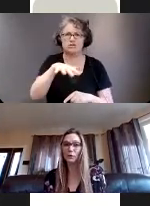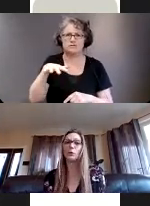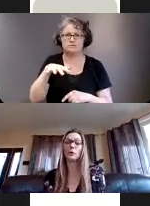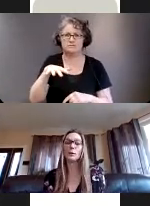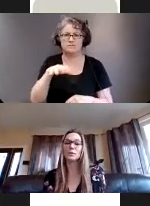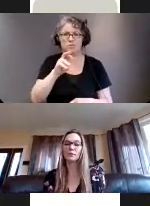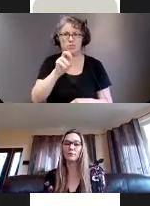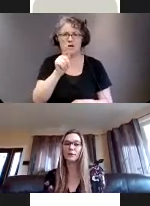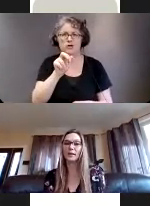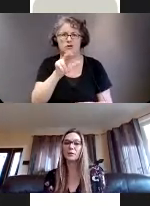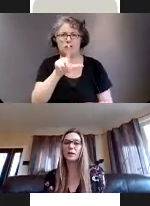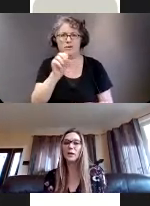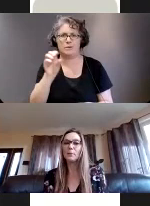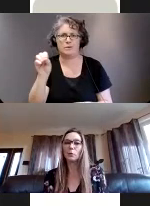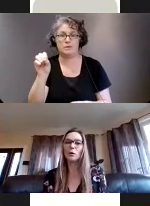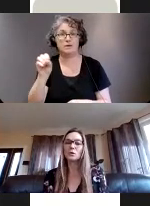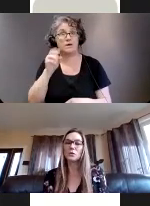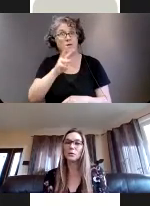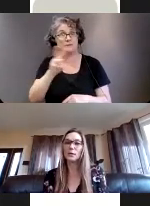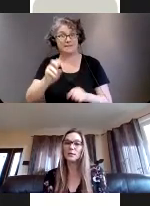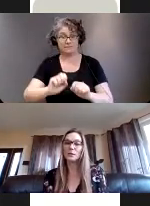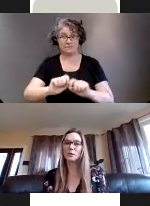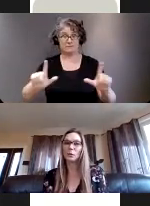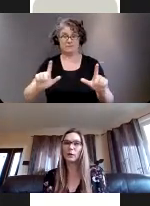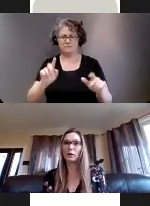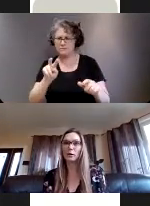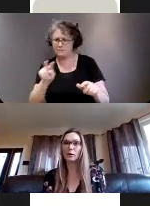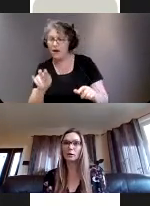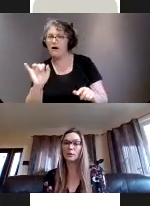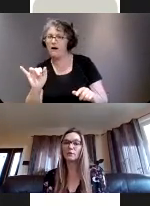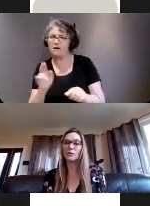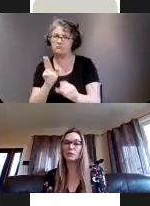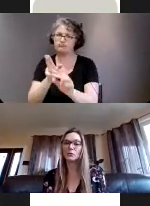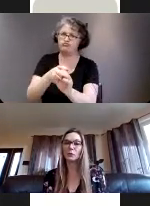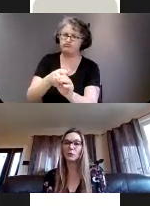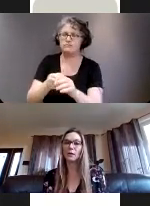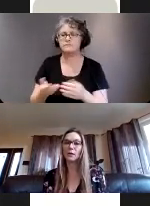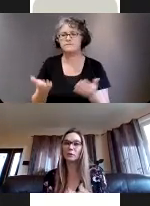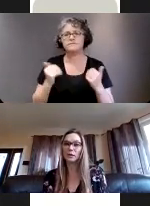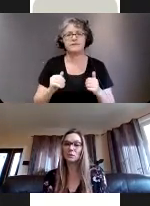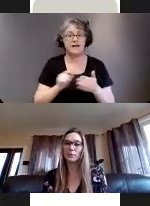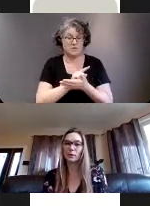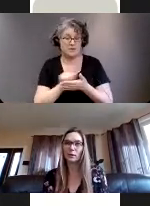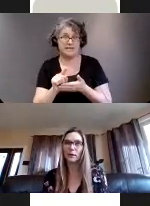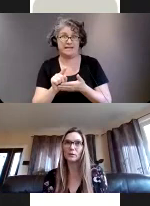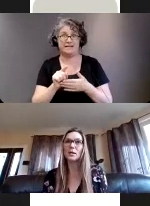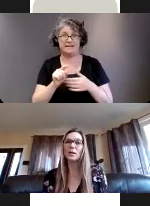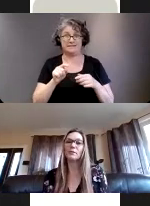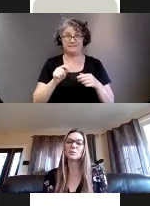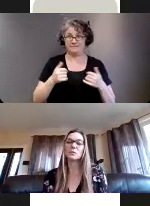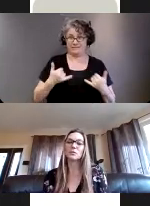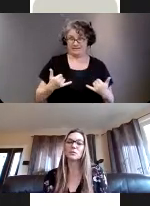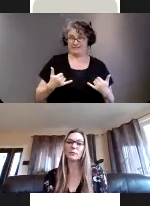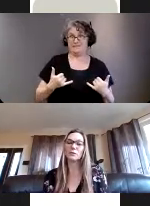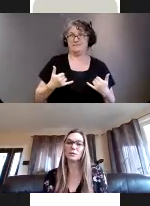you go on our website and find that out. But we're also, as I mentioned, we are doing events throughout the week, including this webinar around